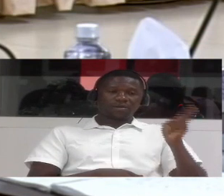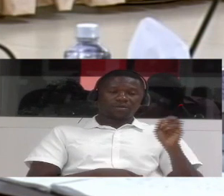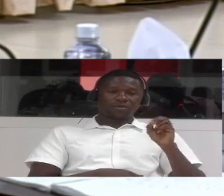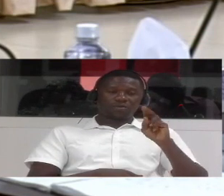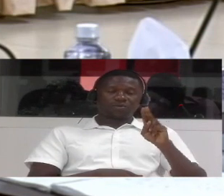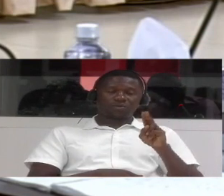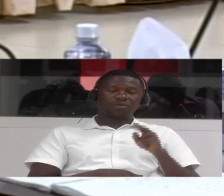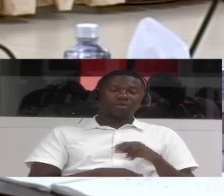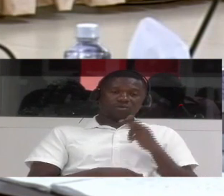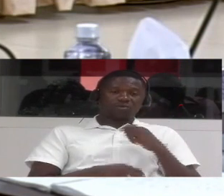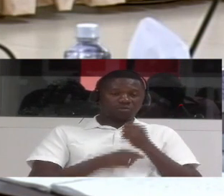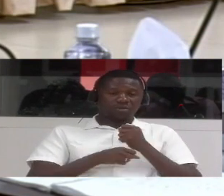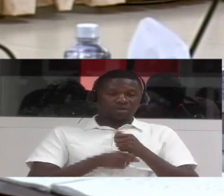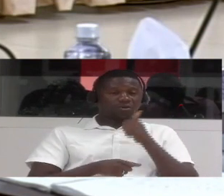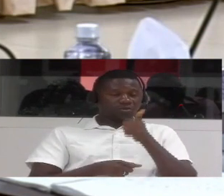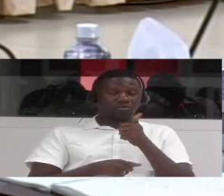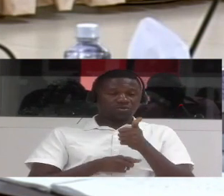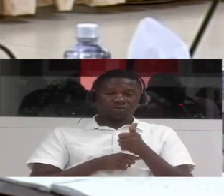period, the 2 days.